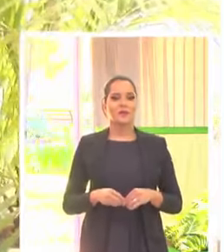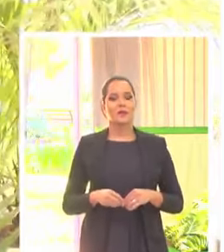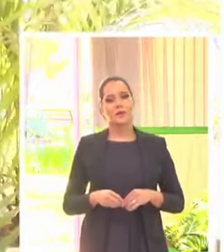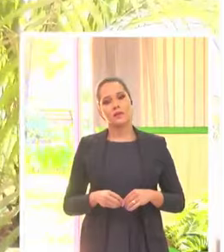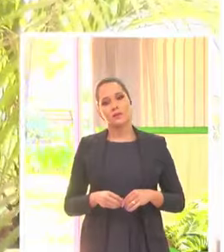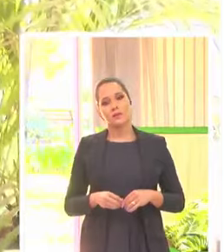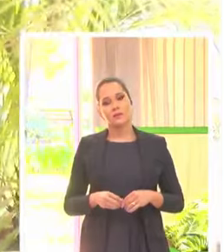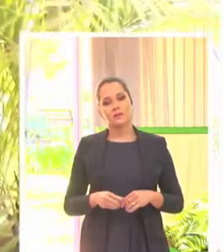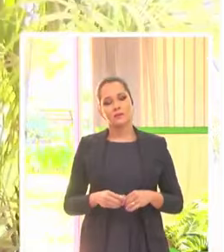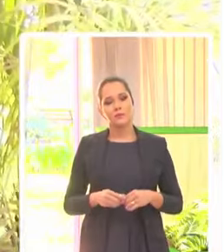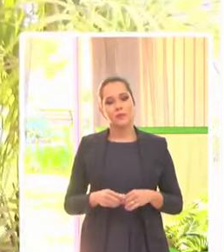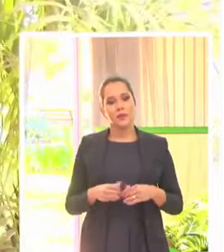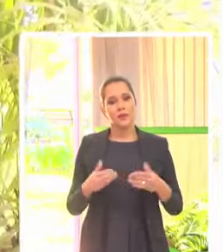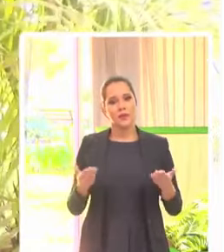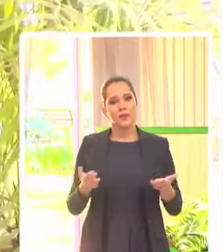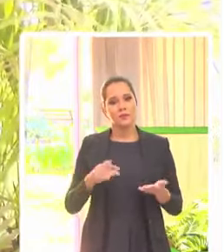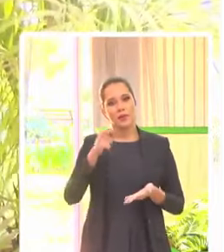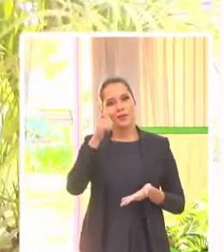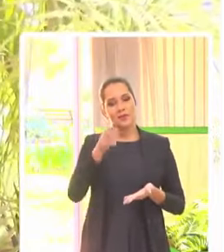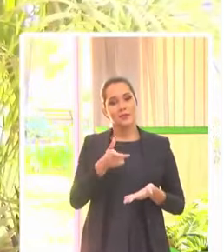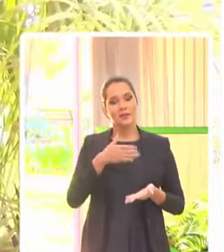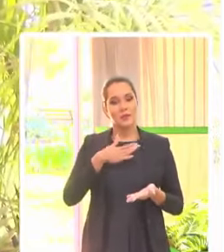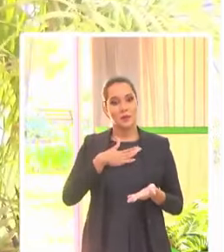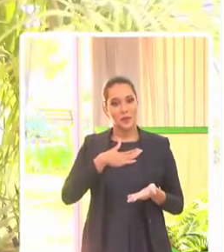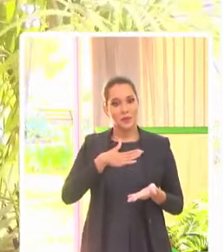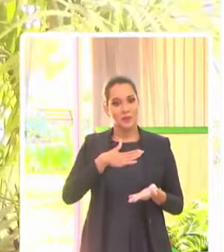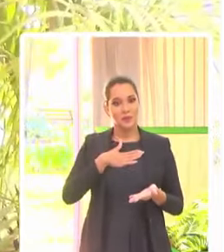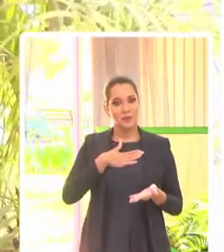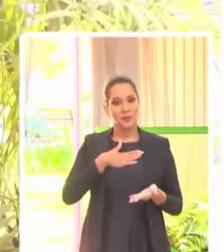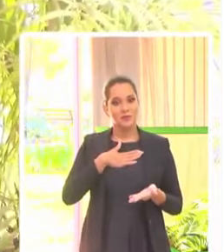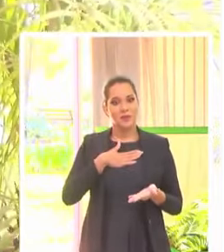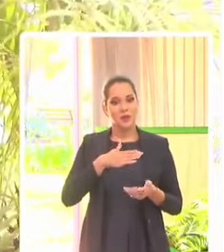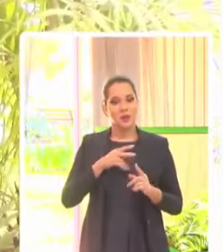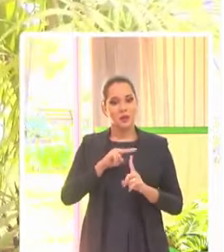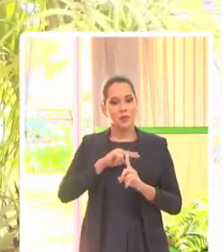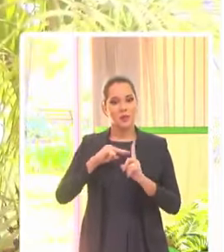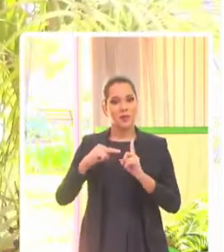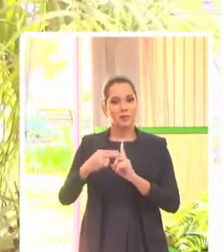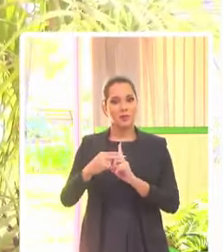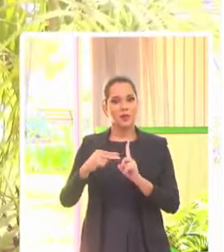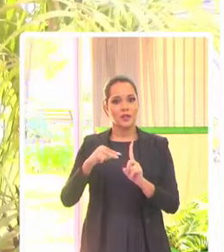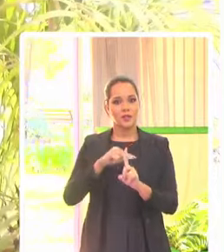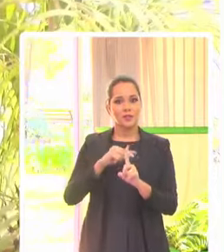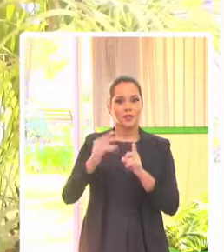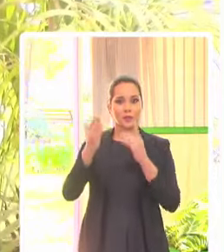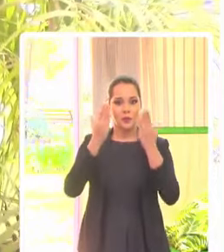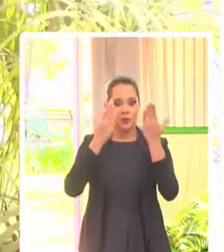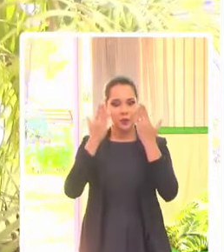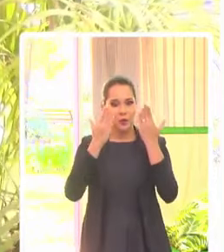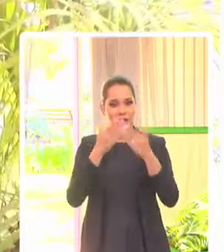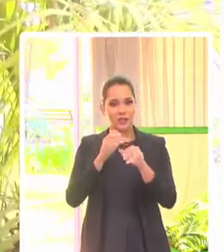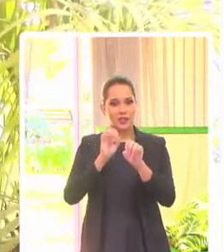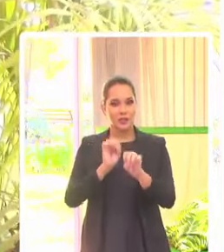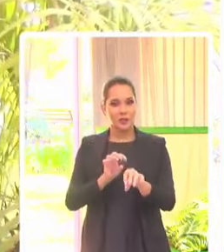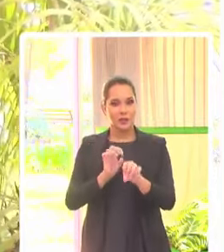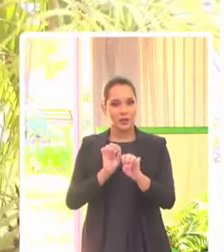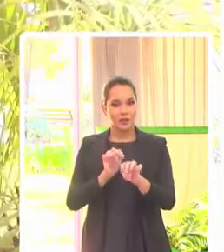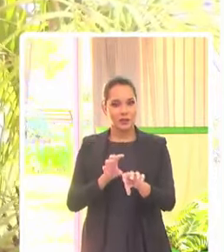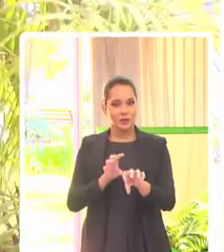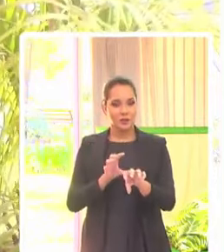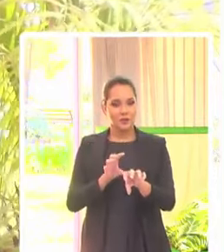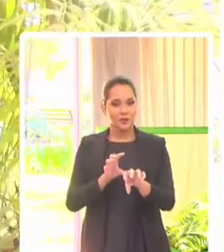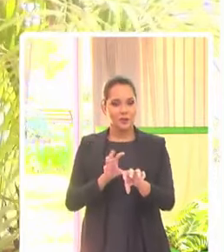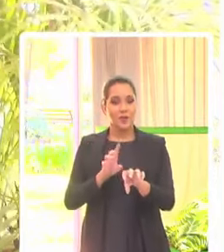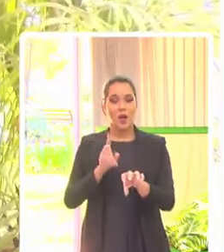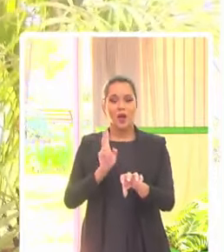very interesting for me from a psychologist and education background, always to be part of these